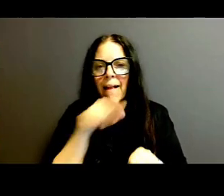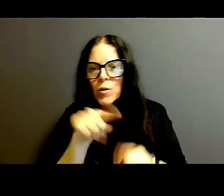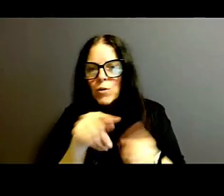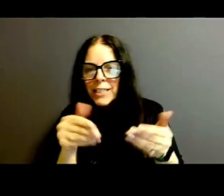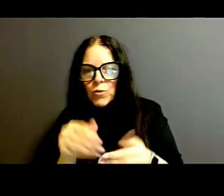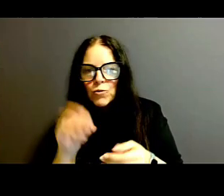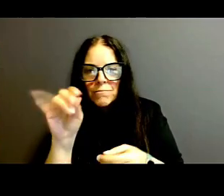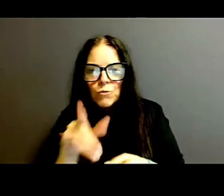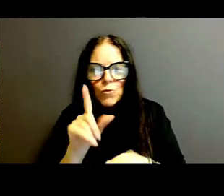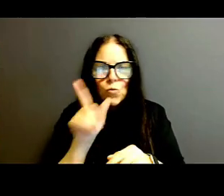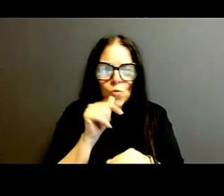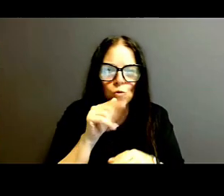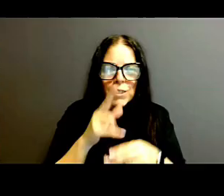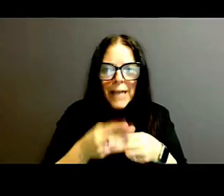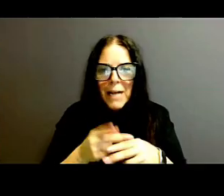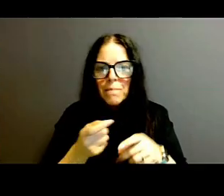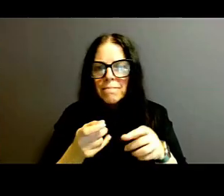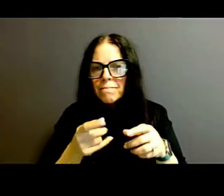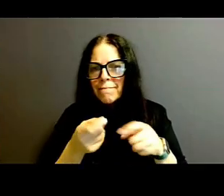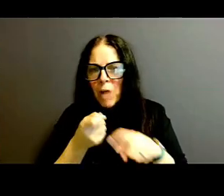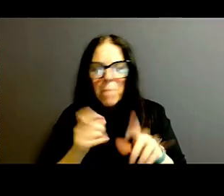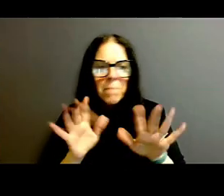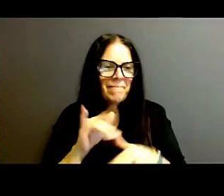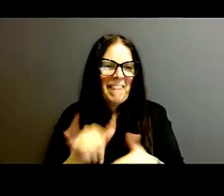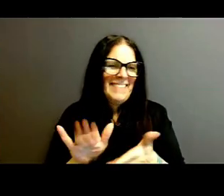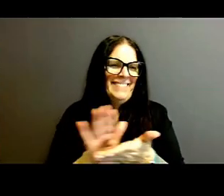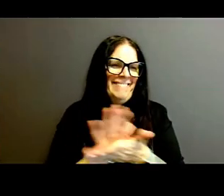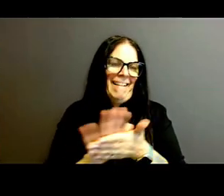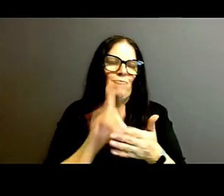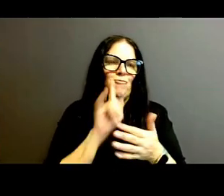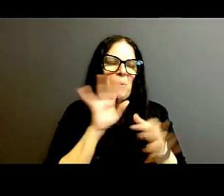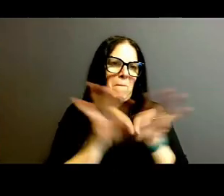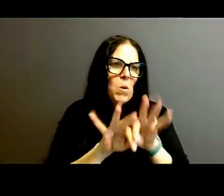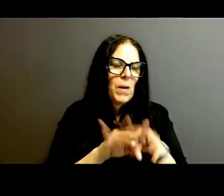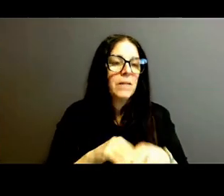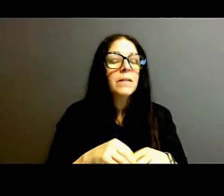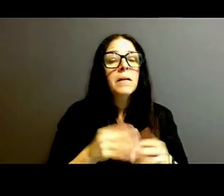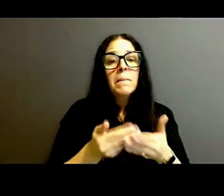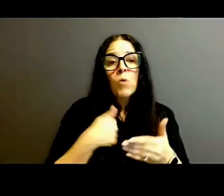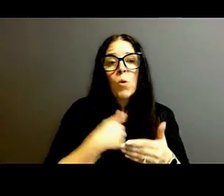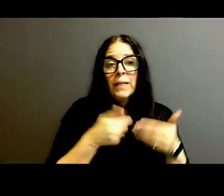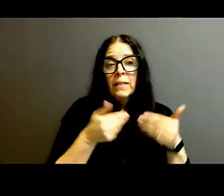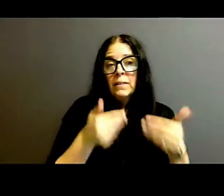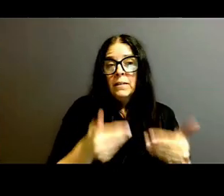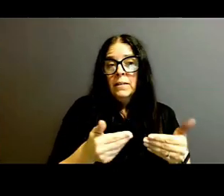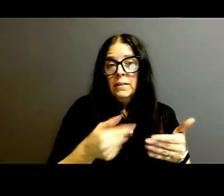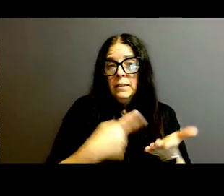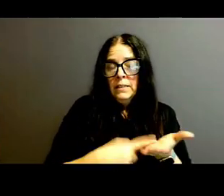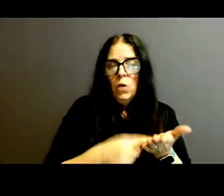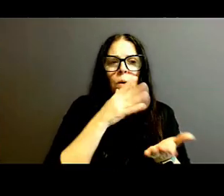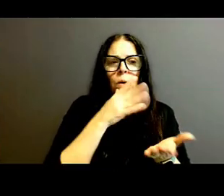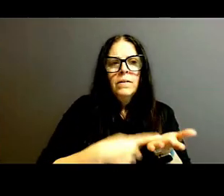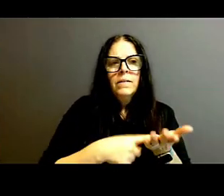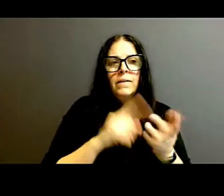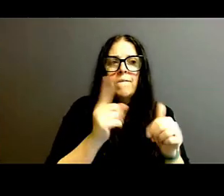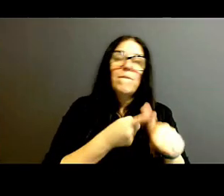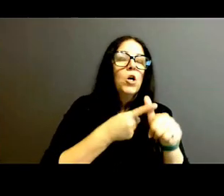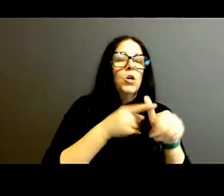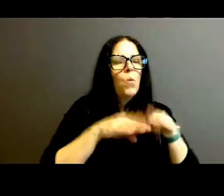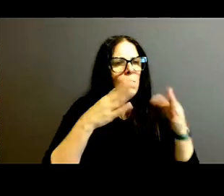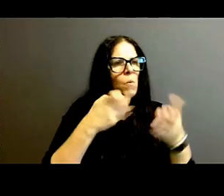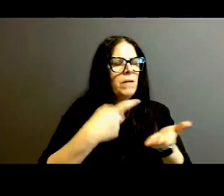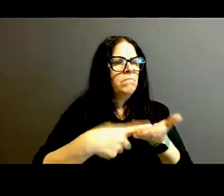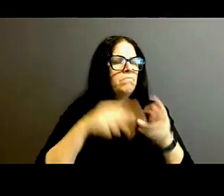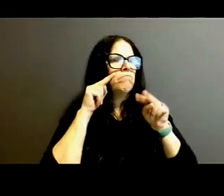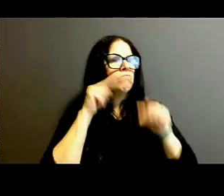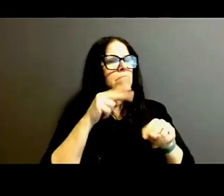important. Now, before we jump into the actual discussion, it's time to do a bit of land acknowledgement. And we want